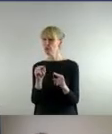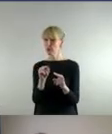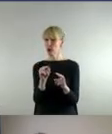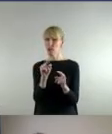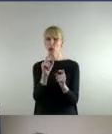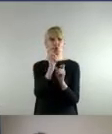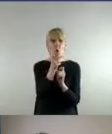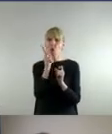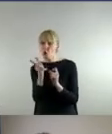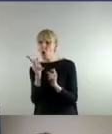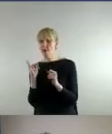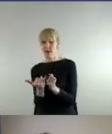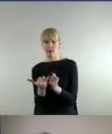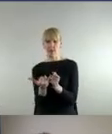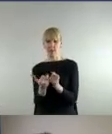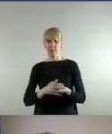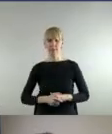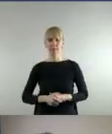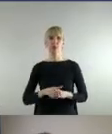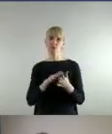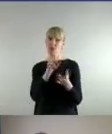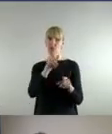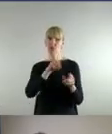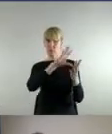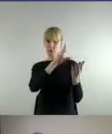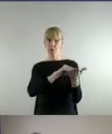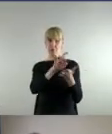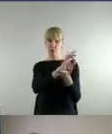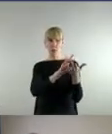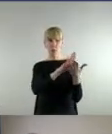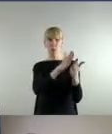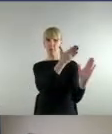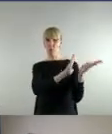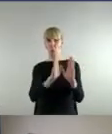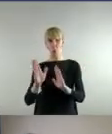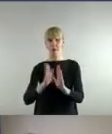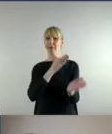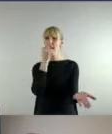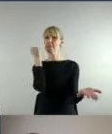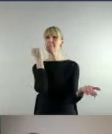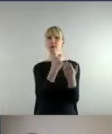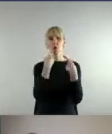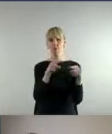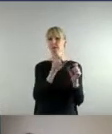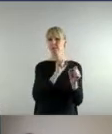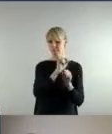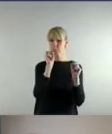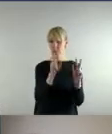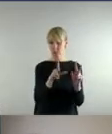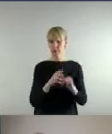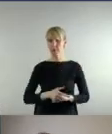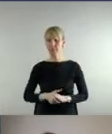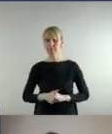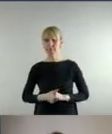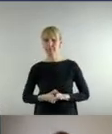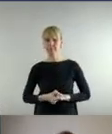And here's a little a slide of presentation, but here is a crisis handling